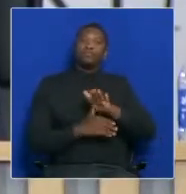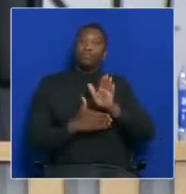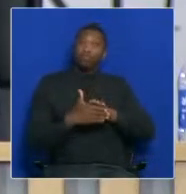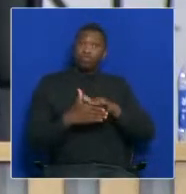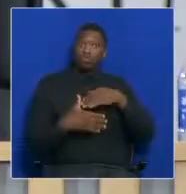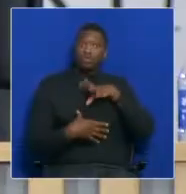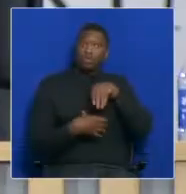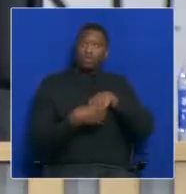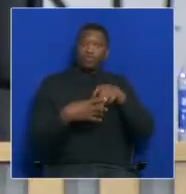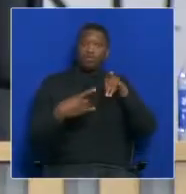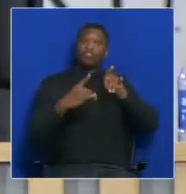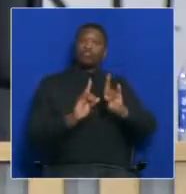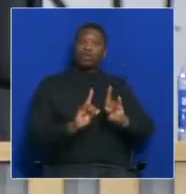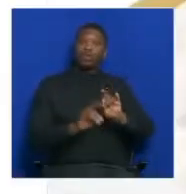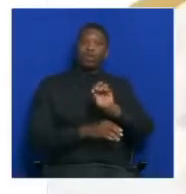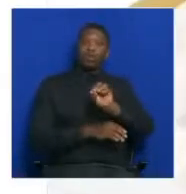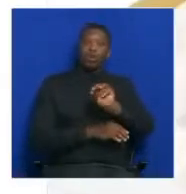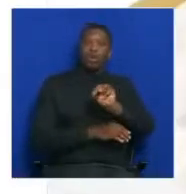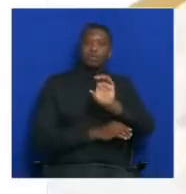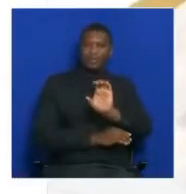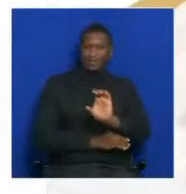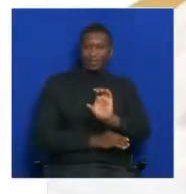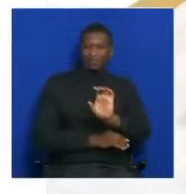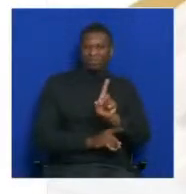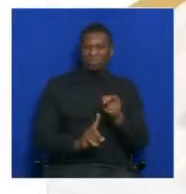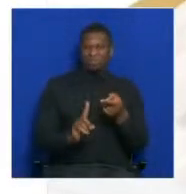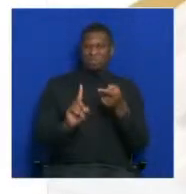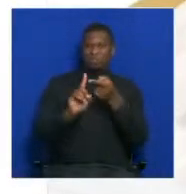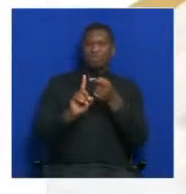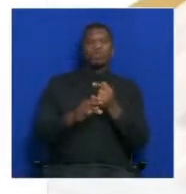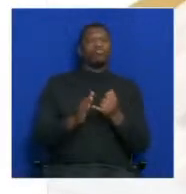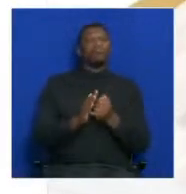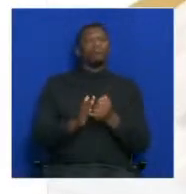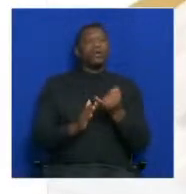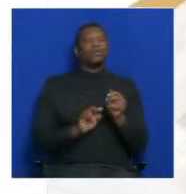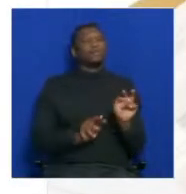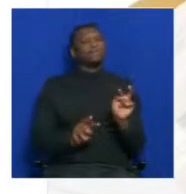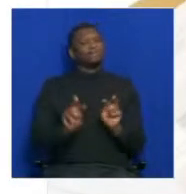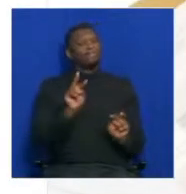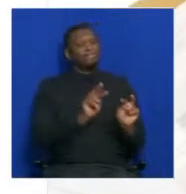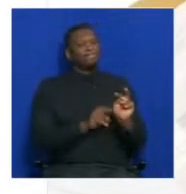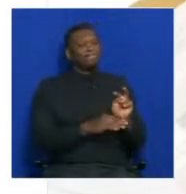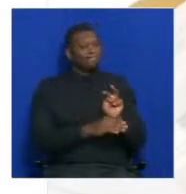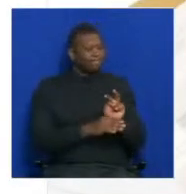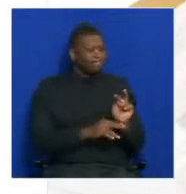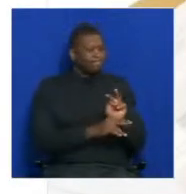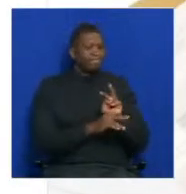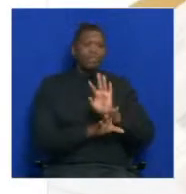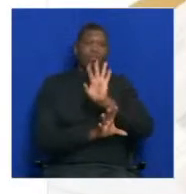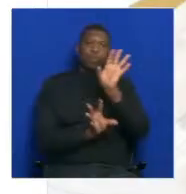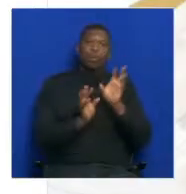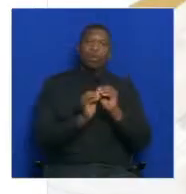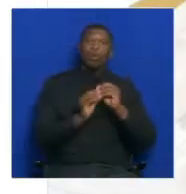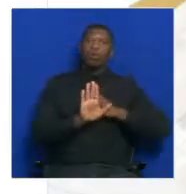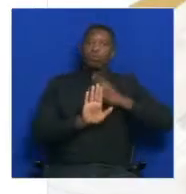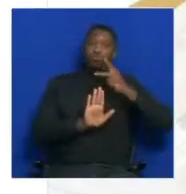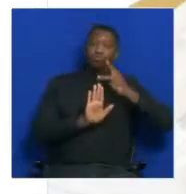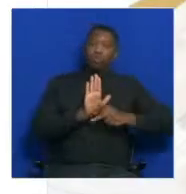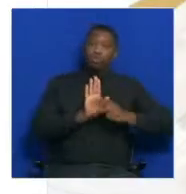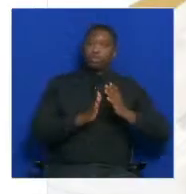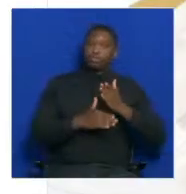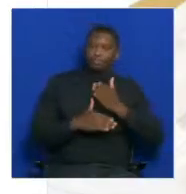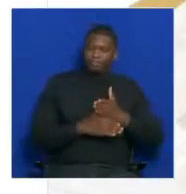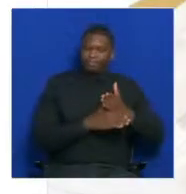OMC, was just to oversee that all the projects are executed in line with